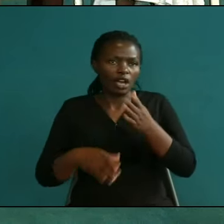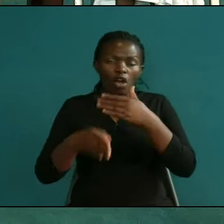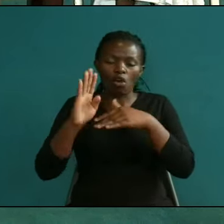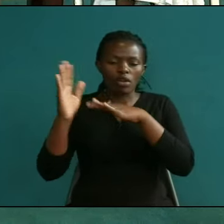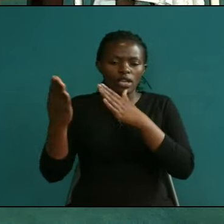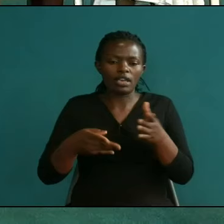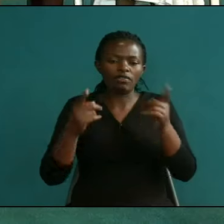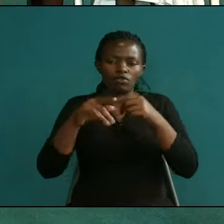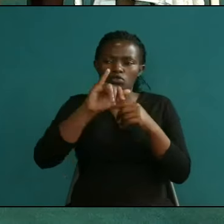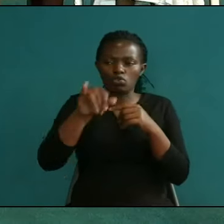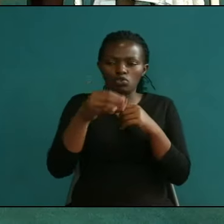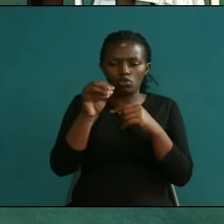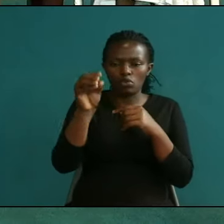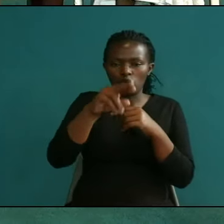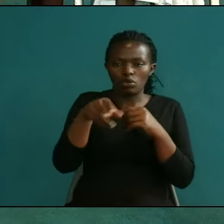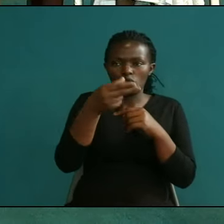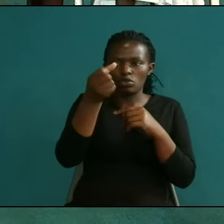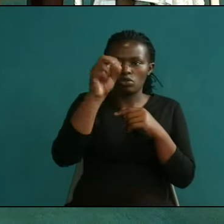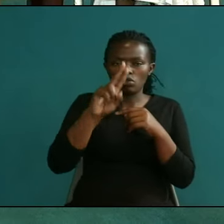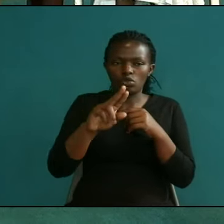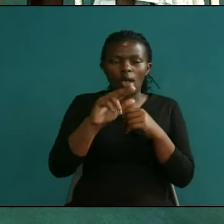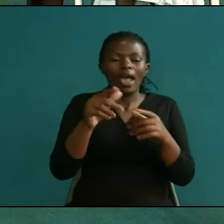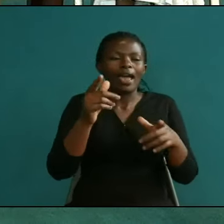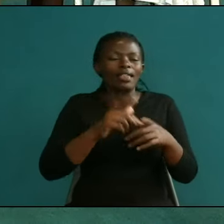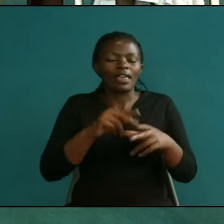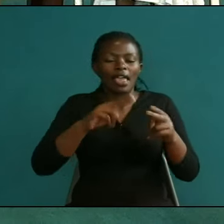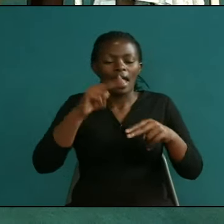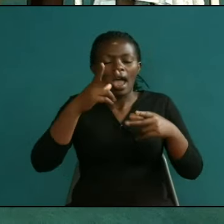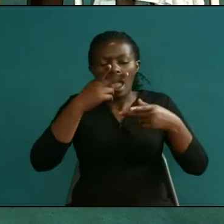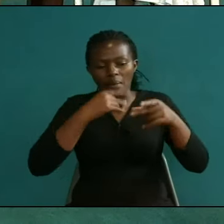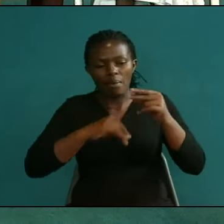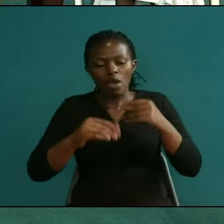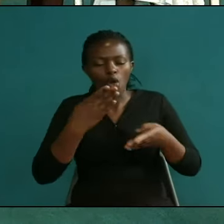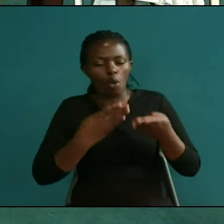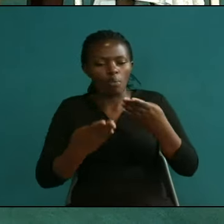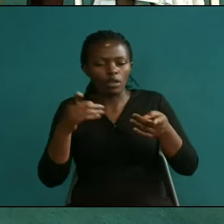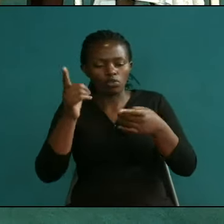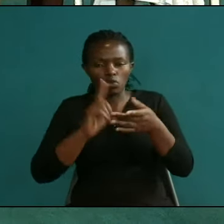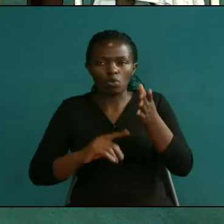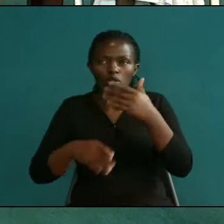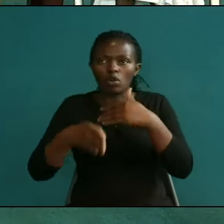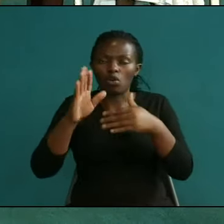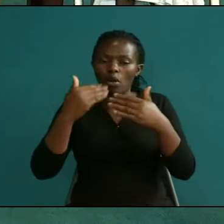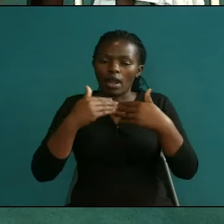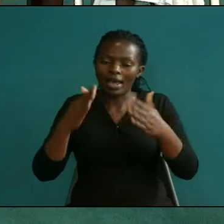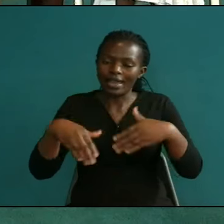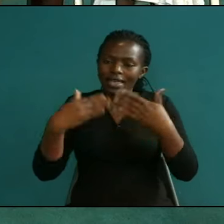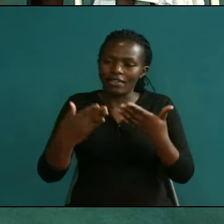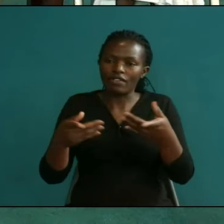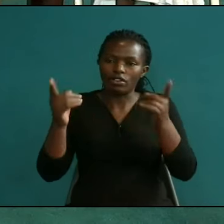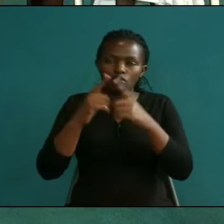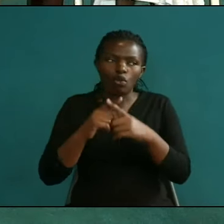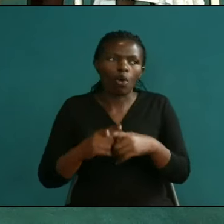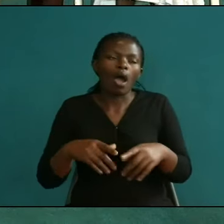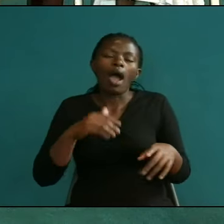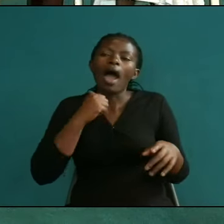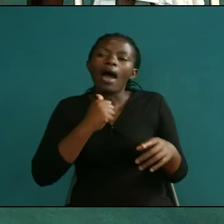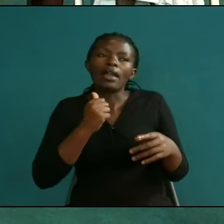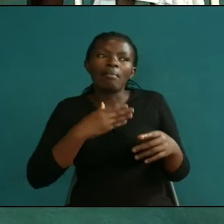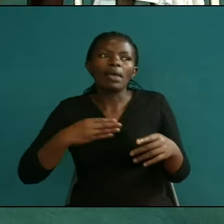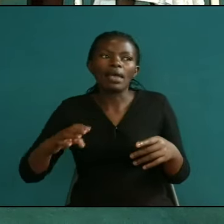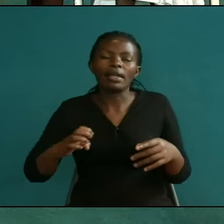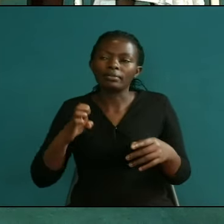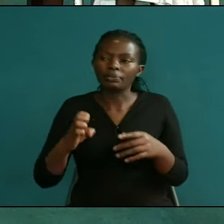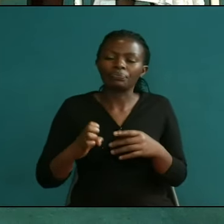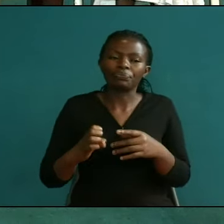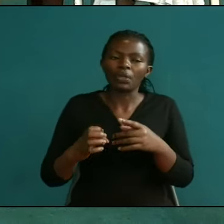priest compare to the garments that God had given to Adam and Eve? In this passage, God tells that the vision